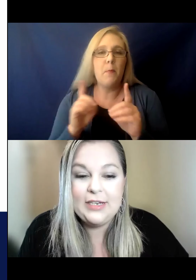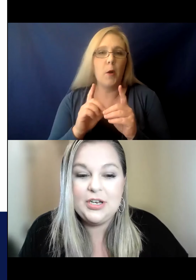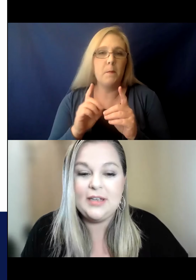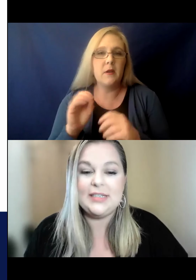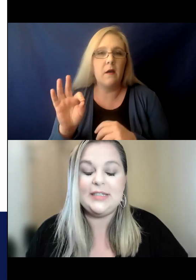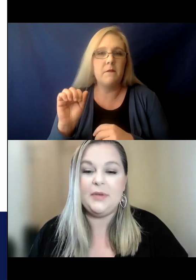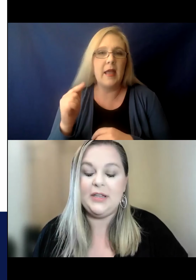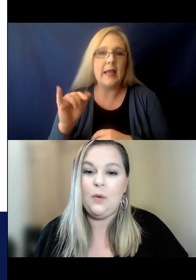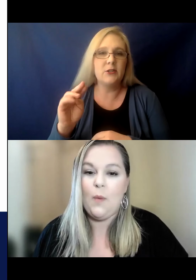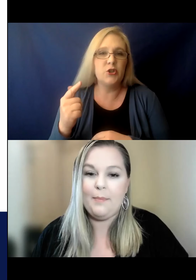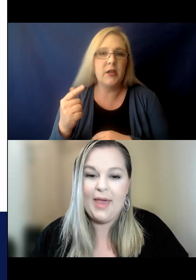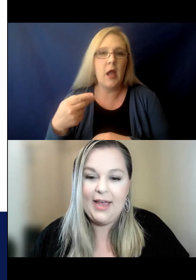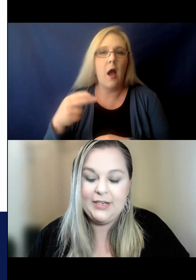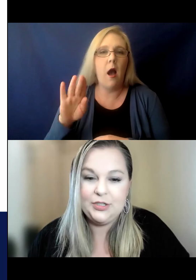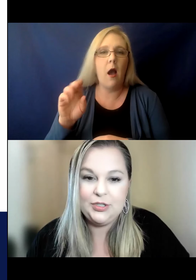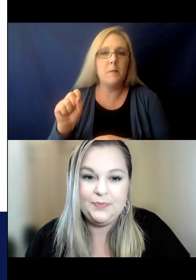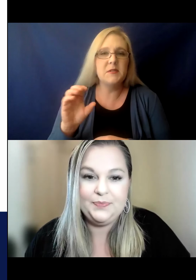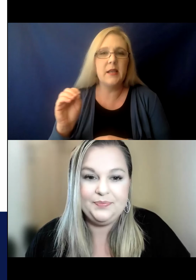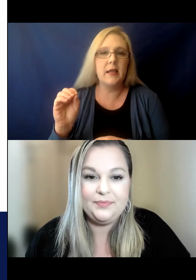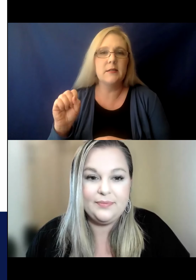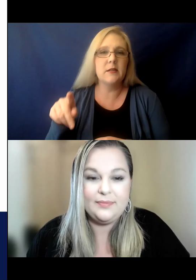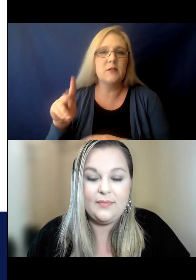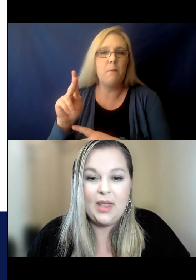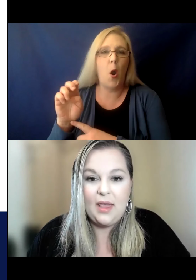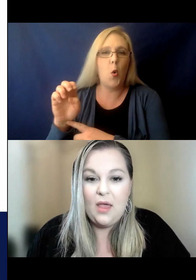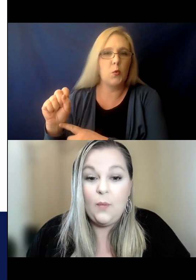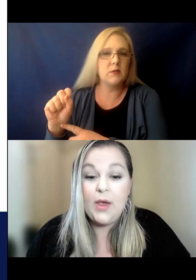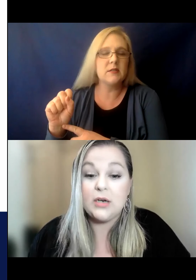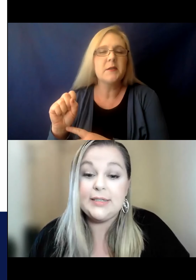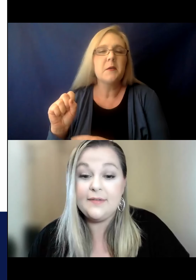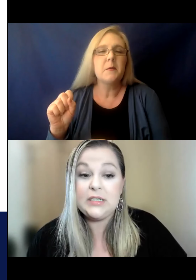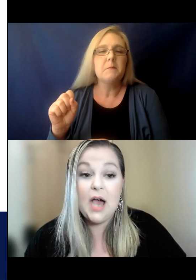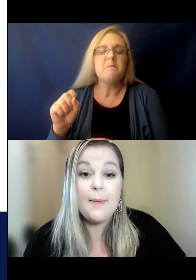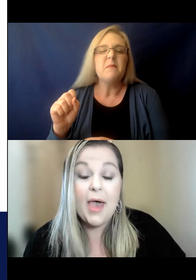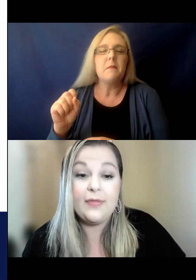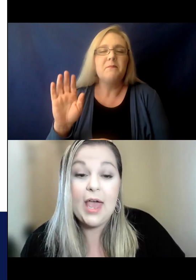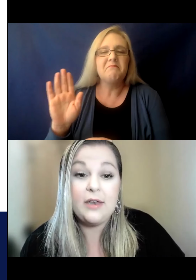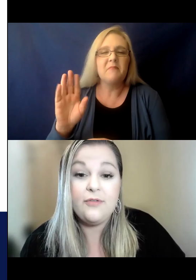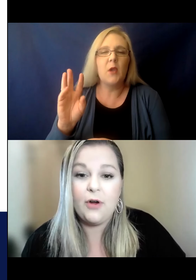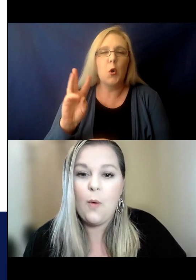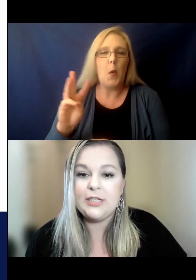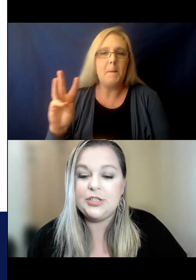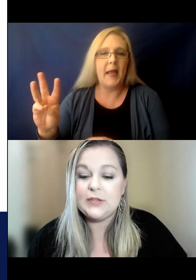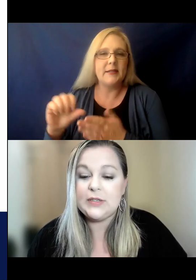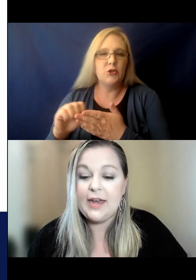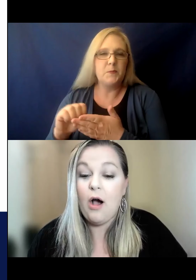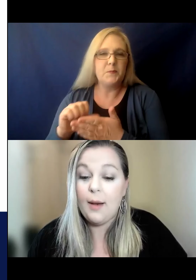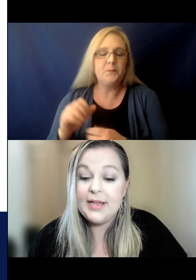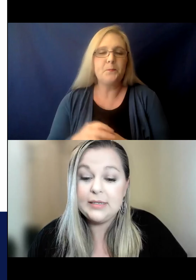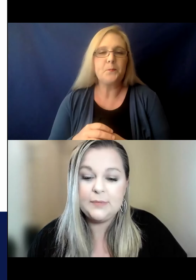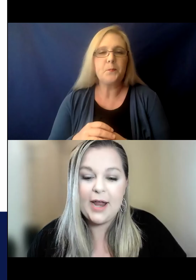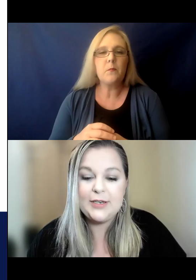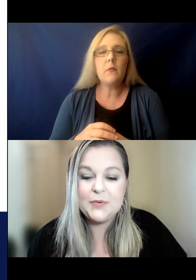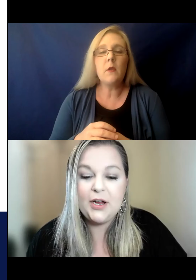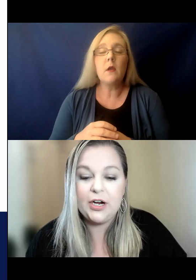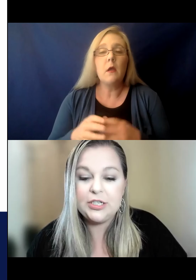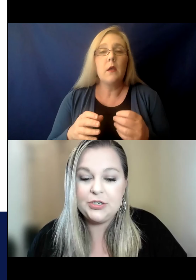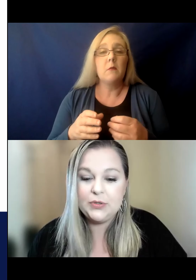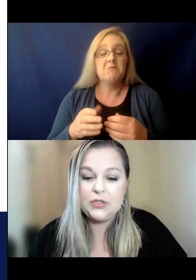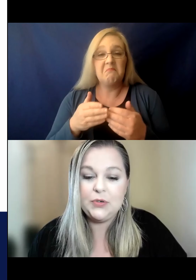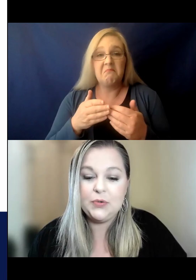for Aging and Disability webpage. We are saving time at the end for questions and comments, but I